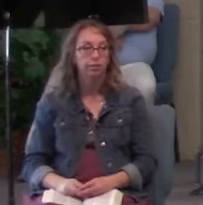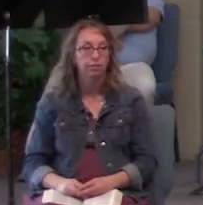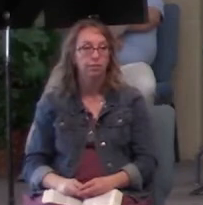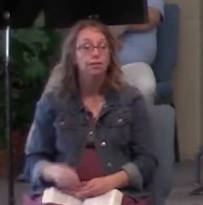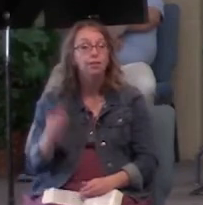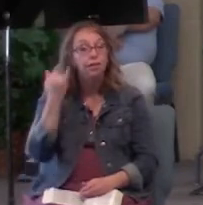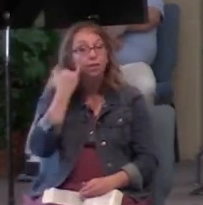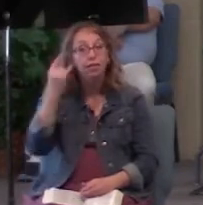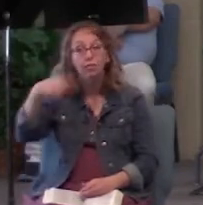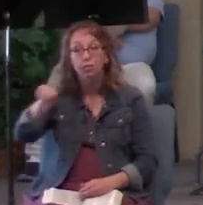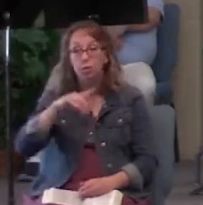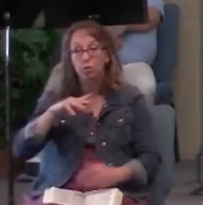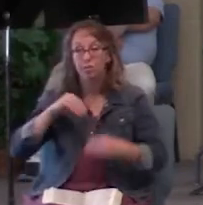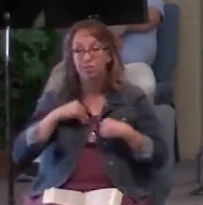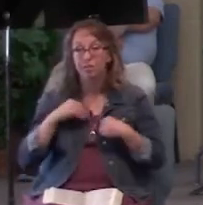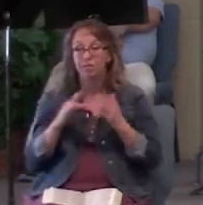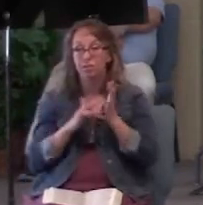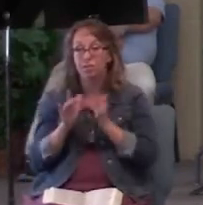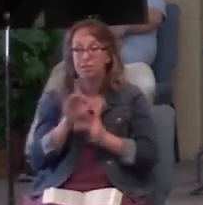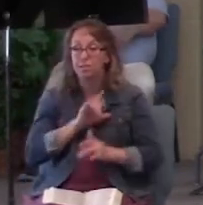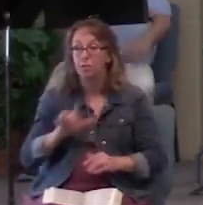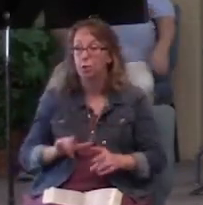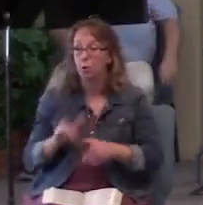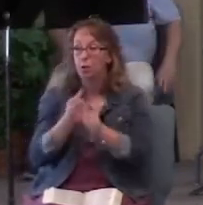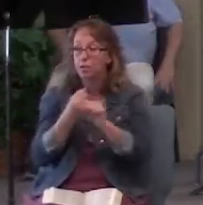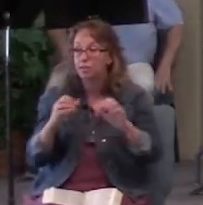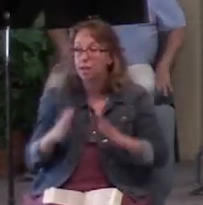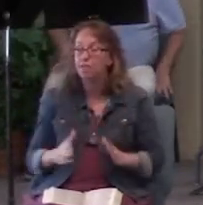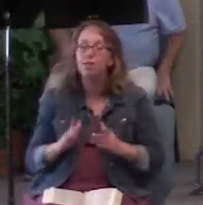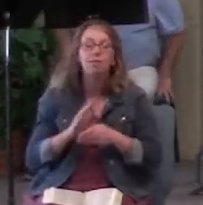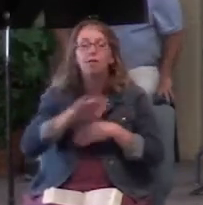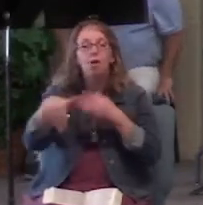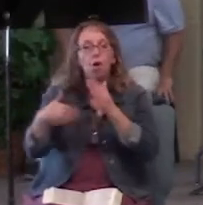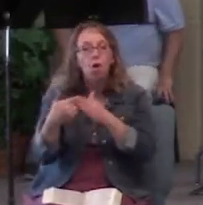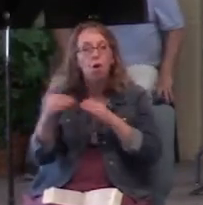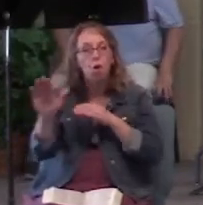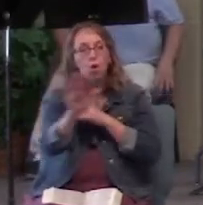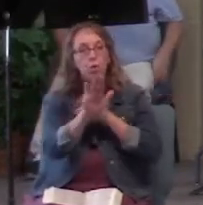If you've received Jesus as your Lord and Savior, then all of your sin